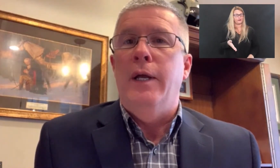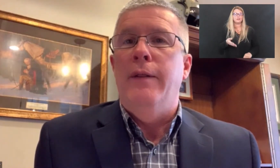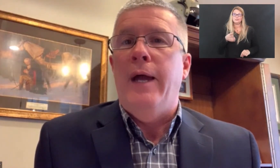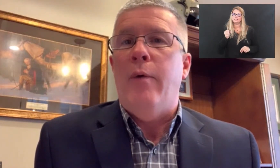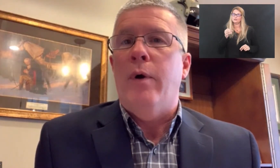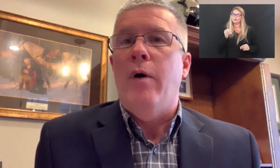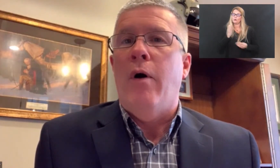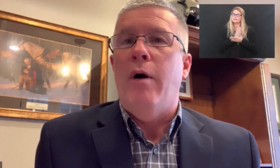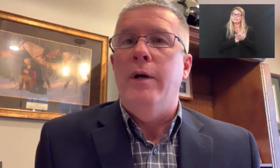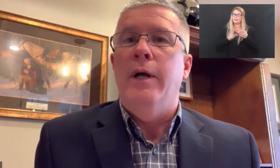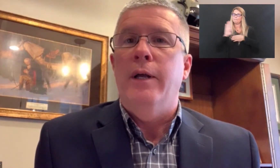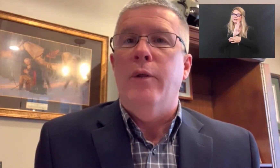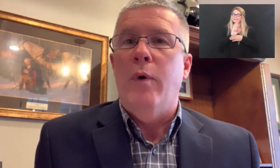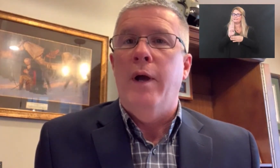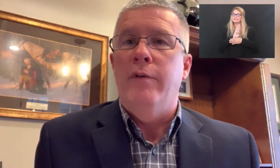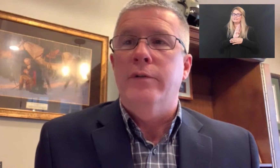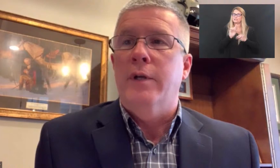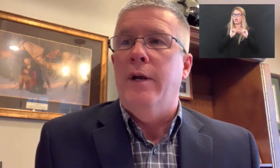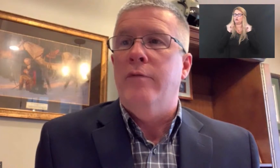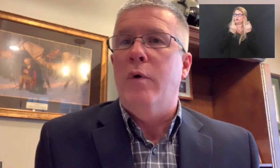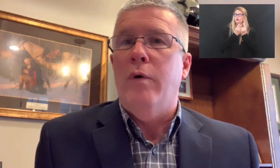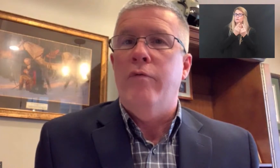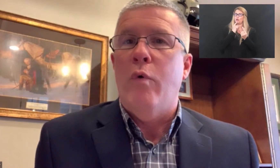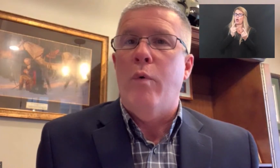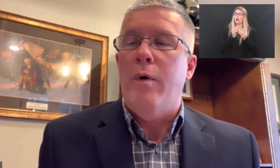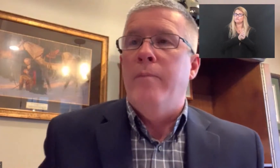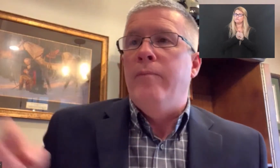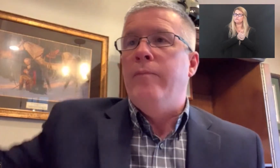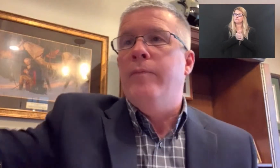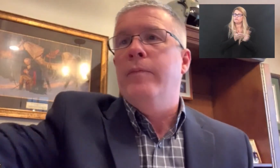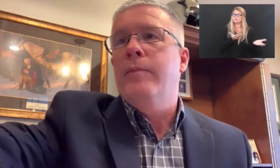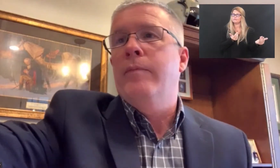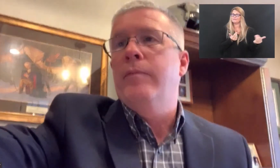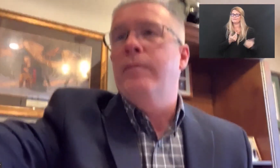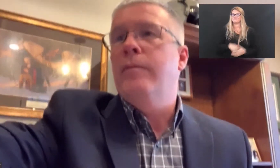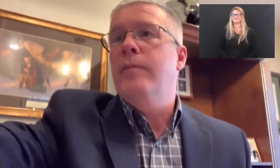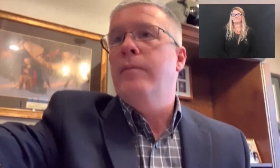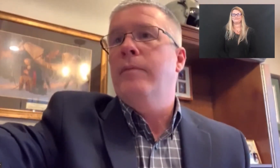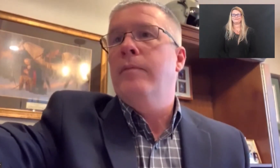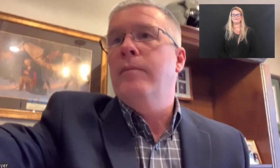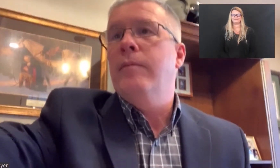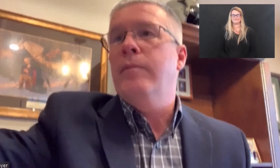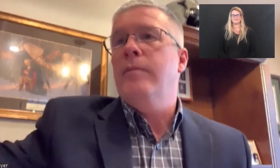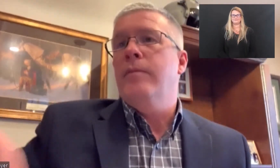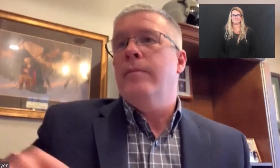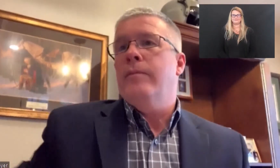efforts in that regard in the way of incentives going forward.